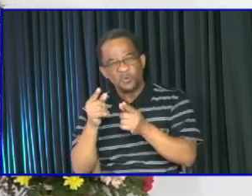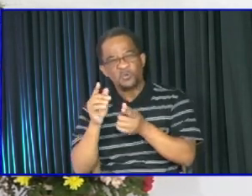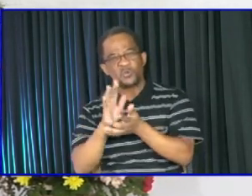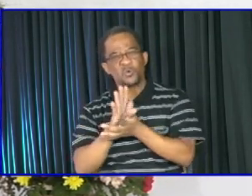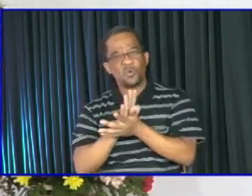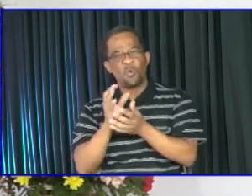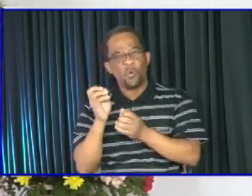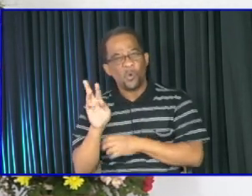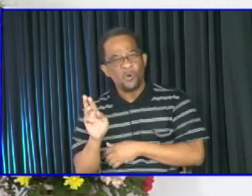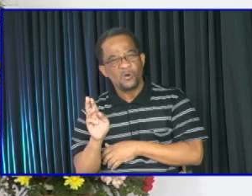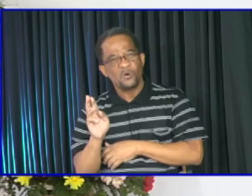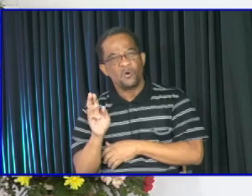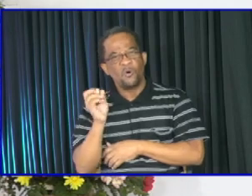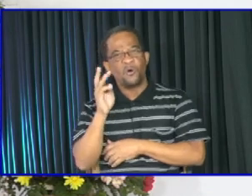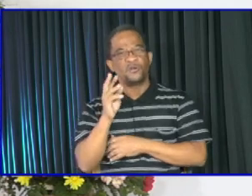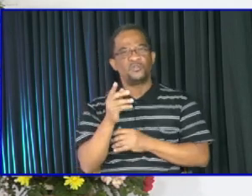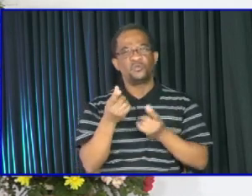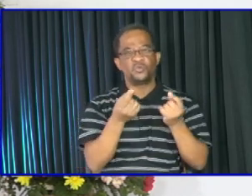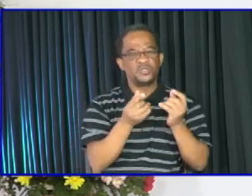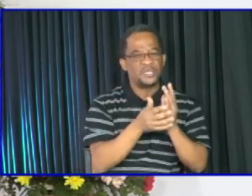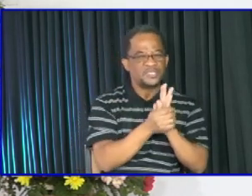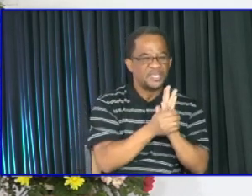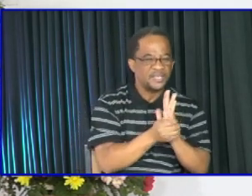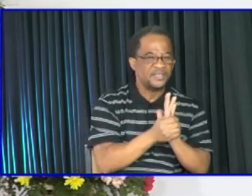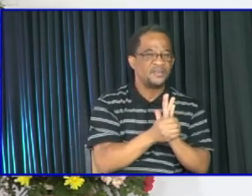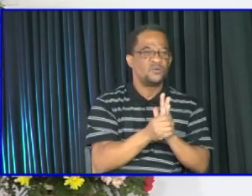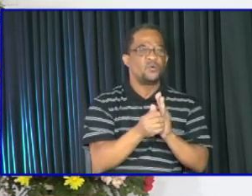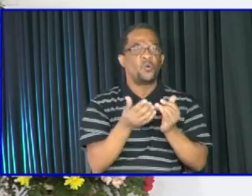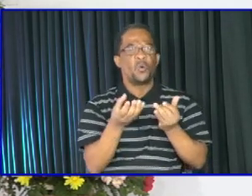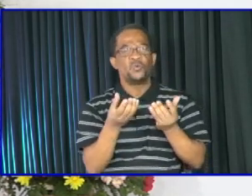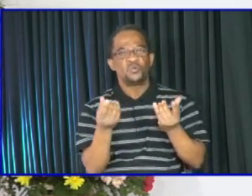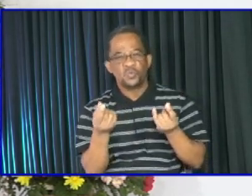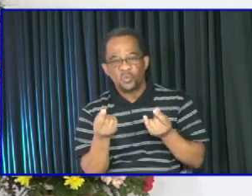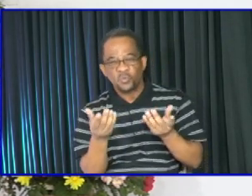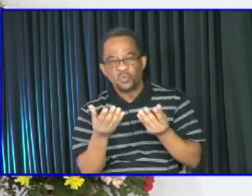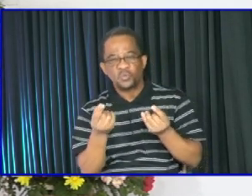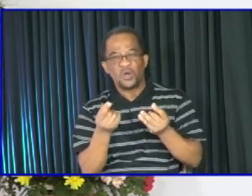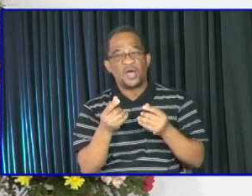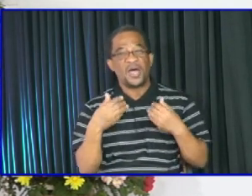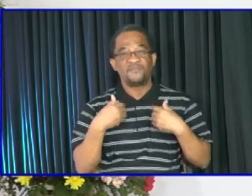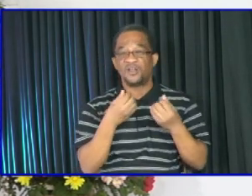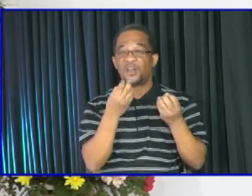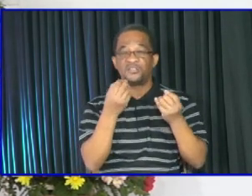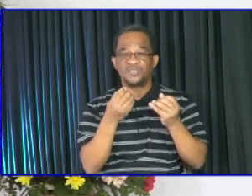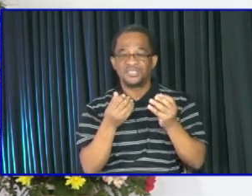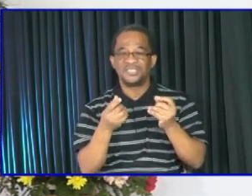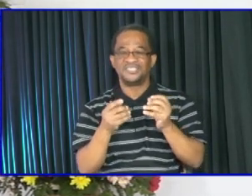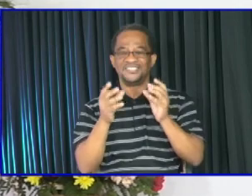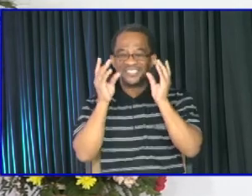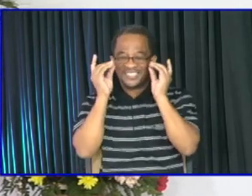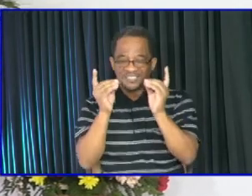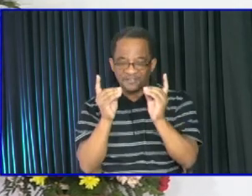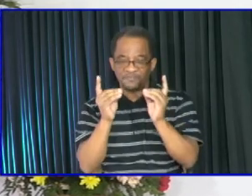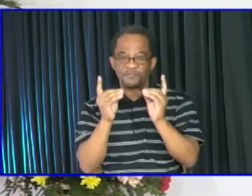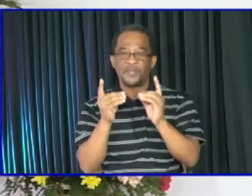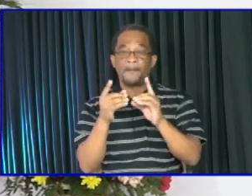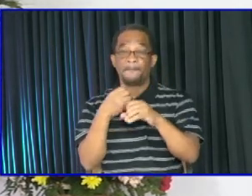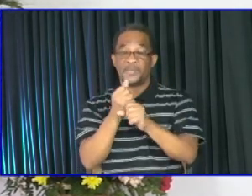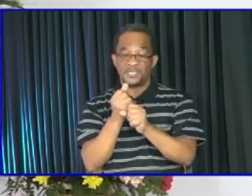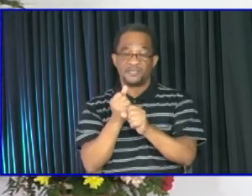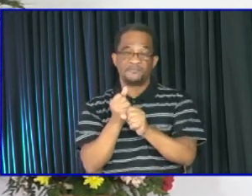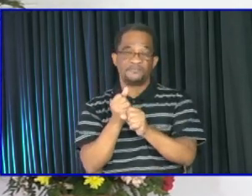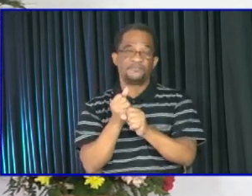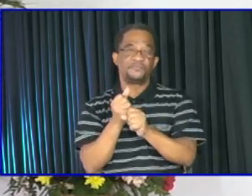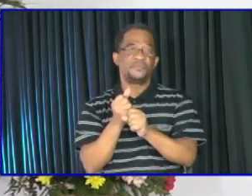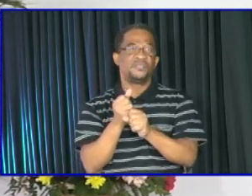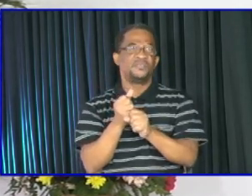the vocation that we choose. Well, yes. A very critical decision to make is